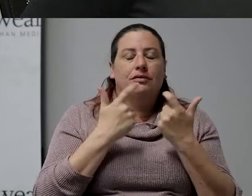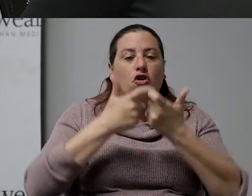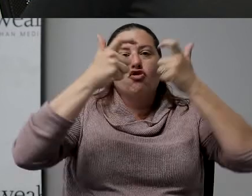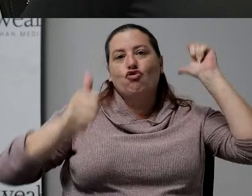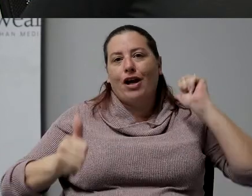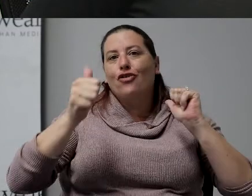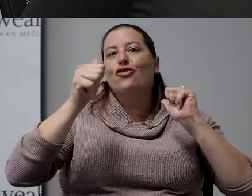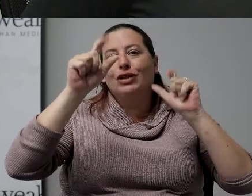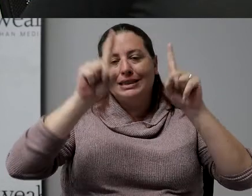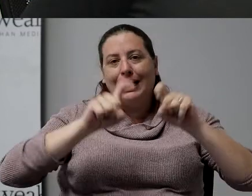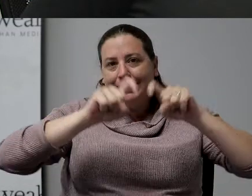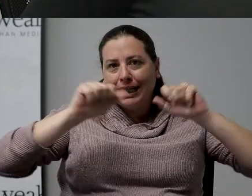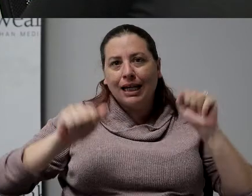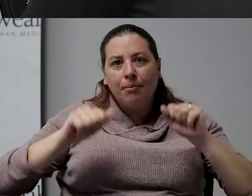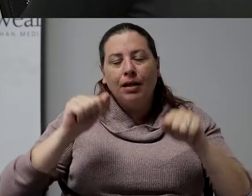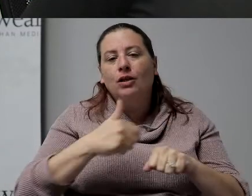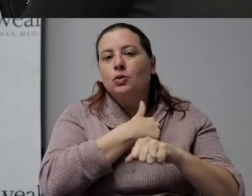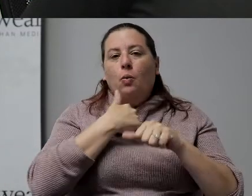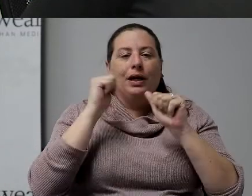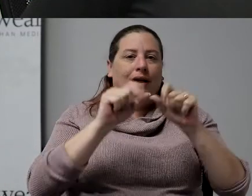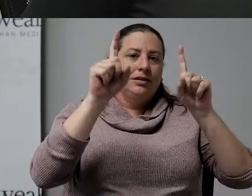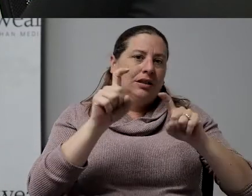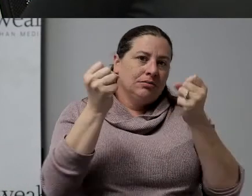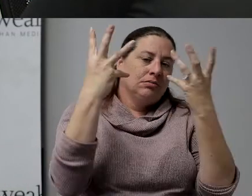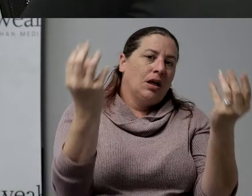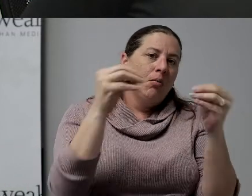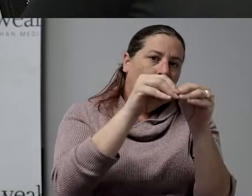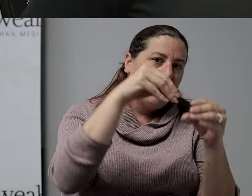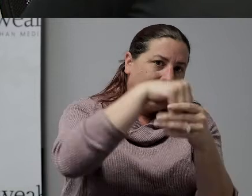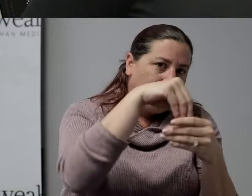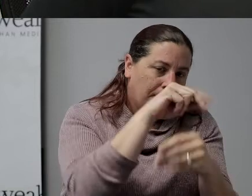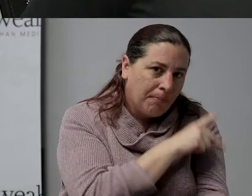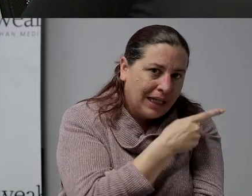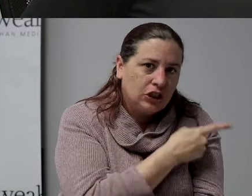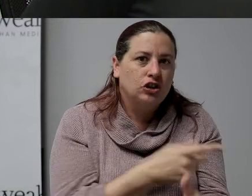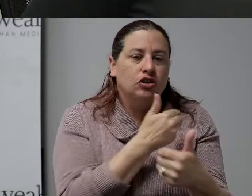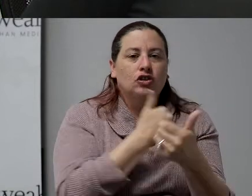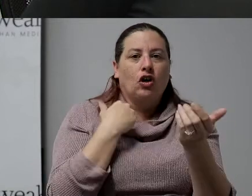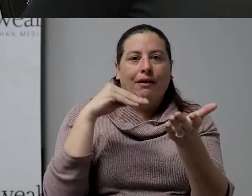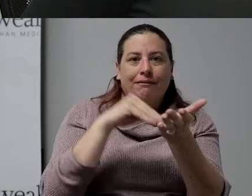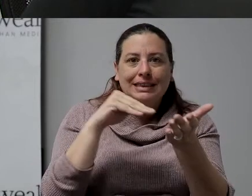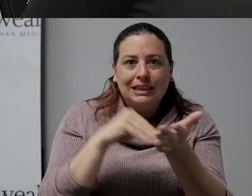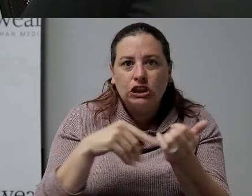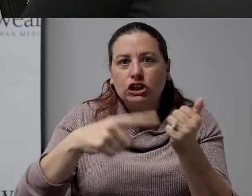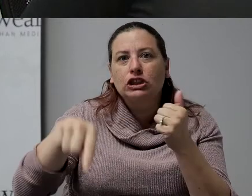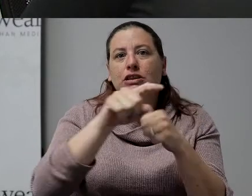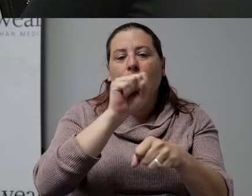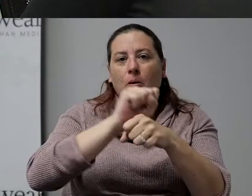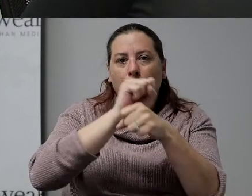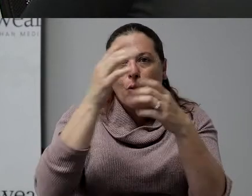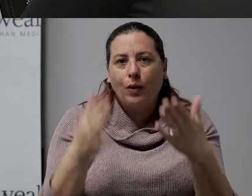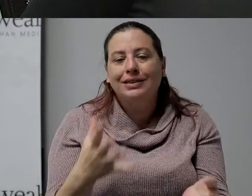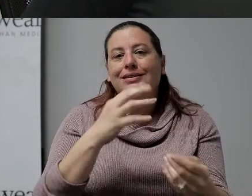test, many more inpatients. We can test our physicians, our residents, our employees, and